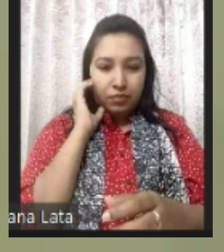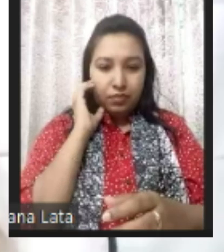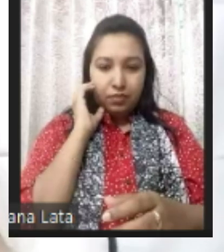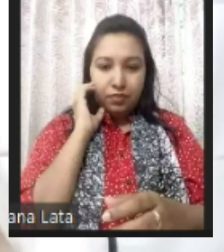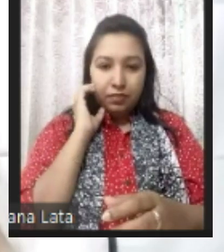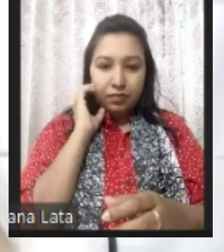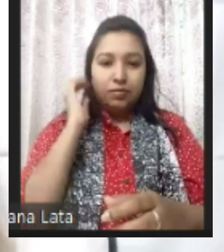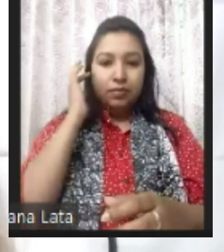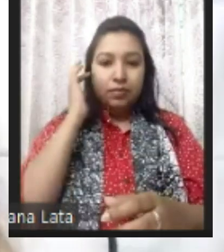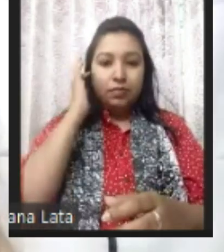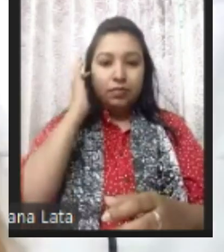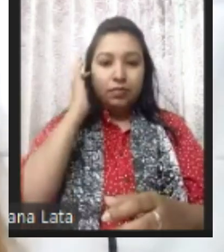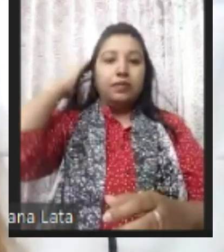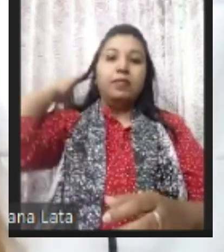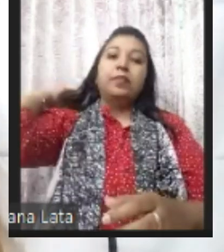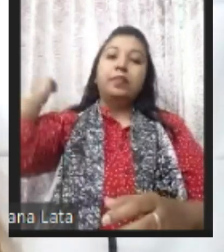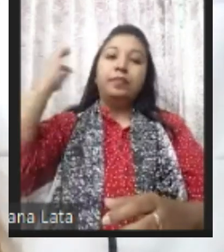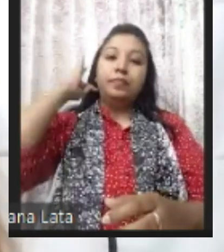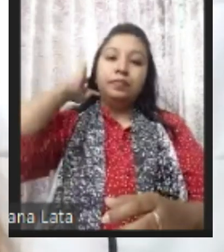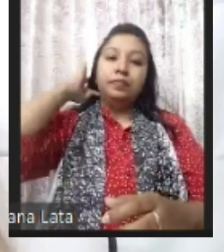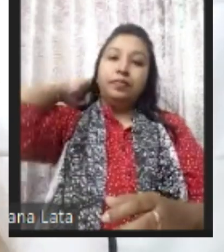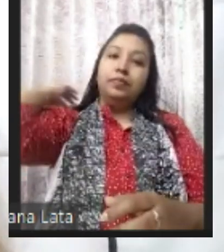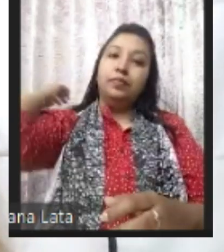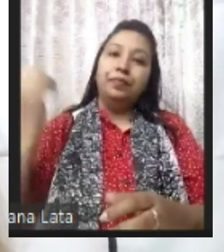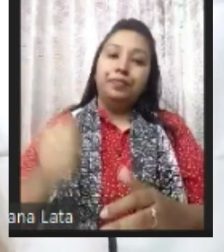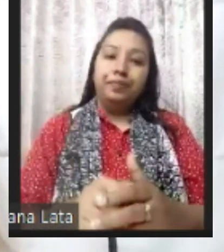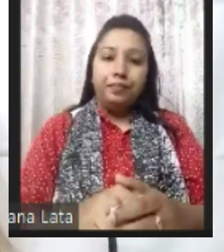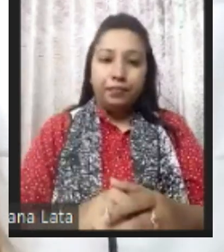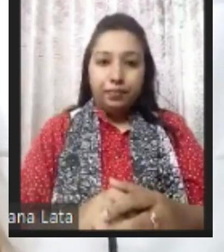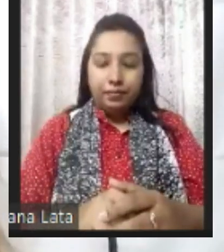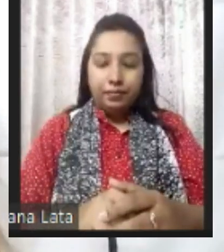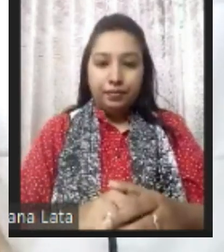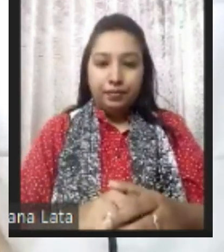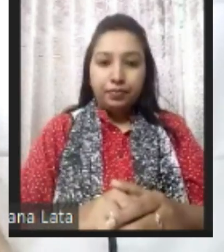Yeah, let's see. Sure. Great. So if you could just very quickly enable